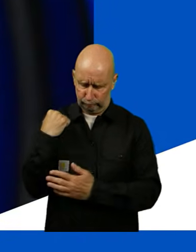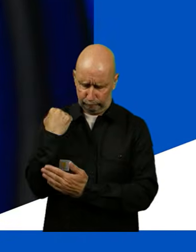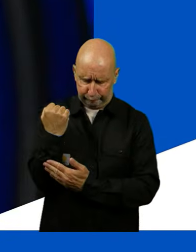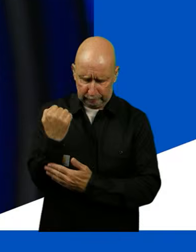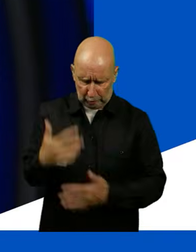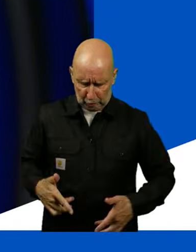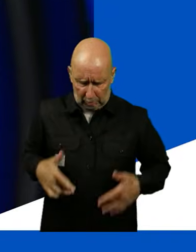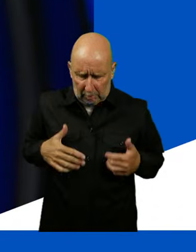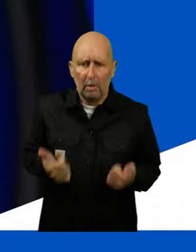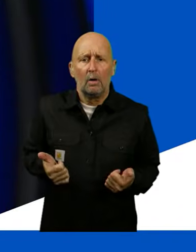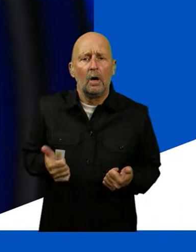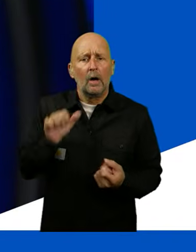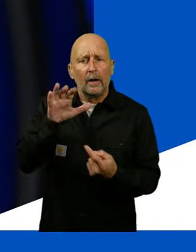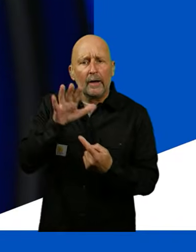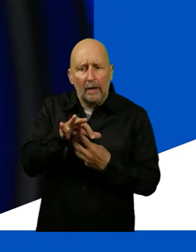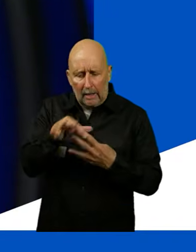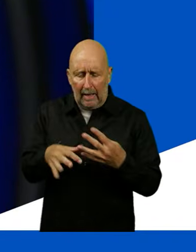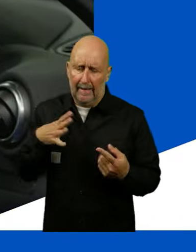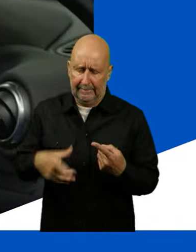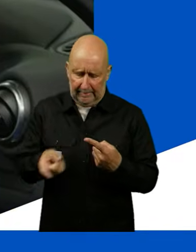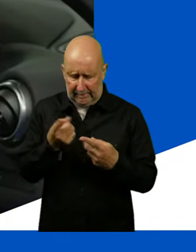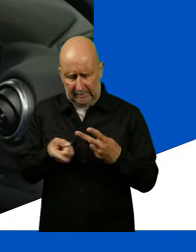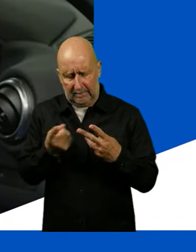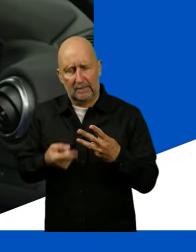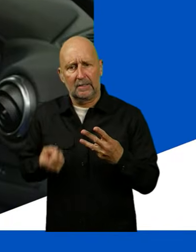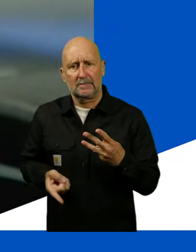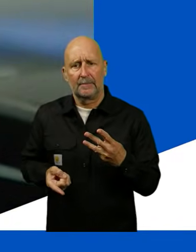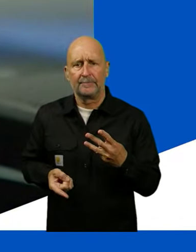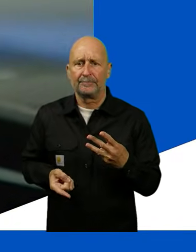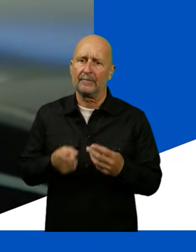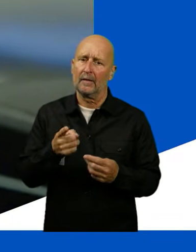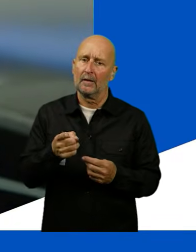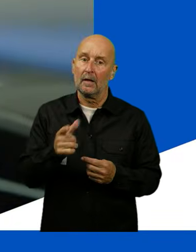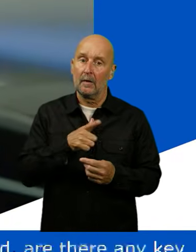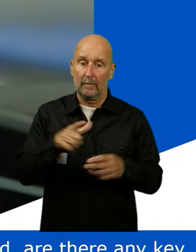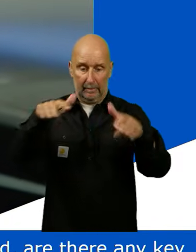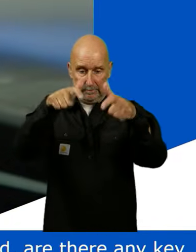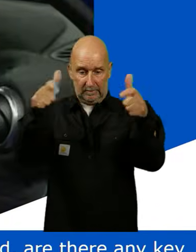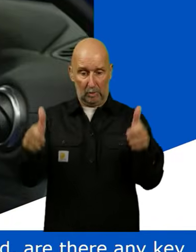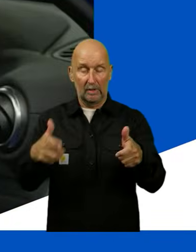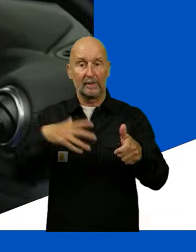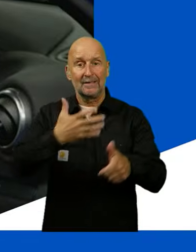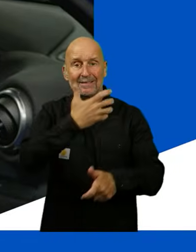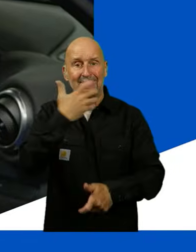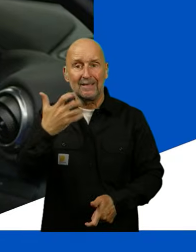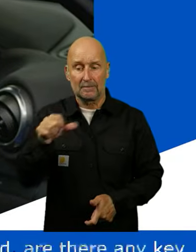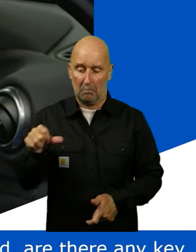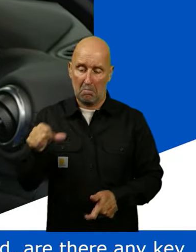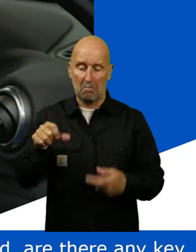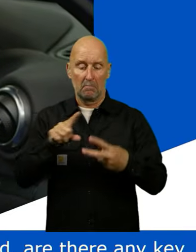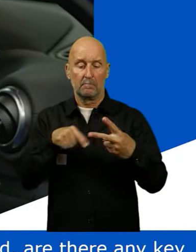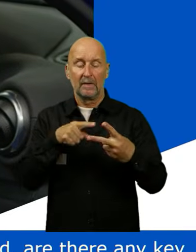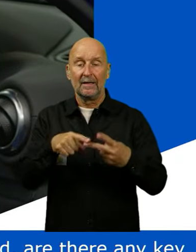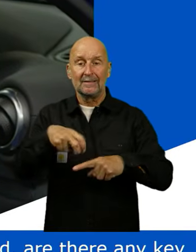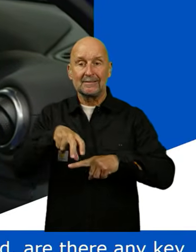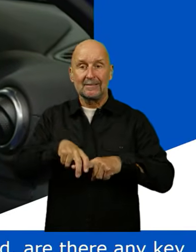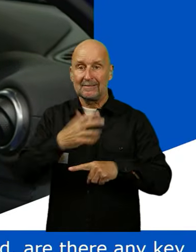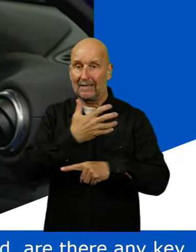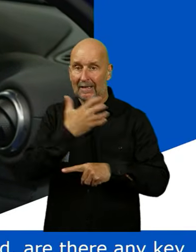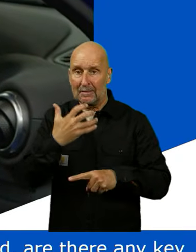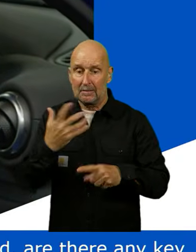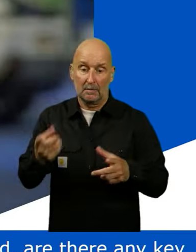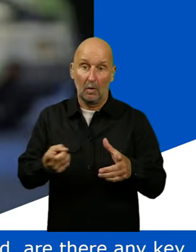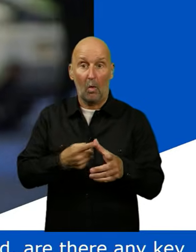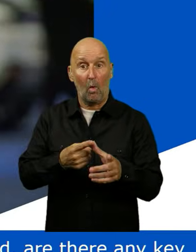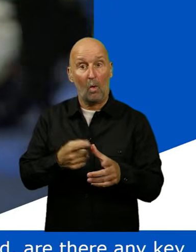Are there any key features that you need? For example, a heated steering wheel, heated seats, an auto or a